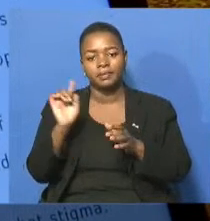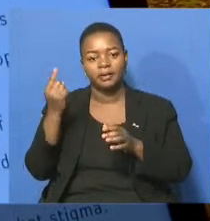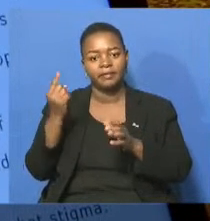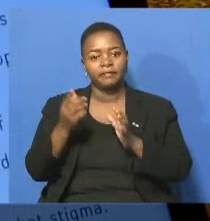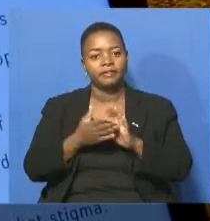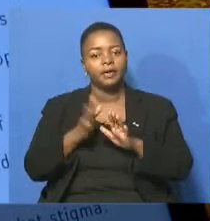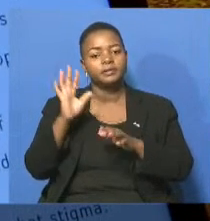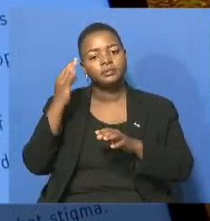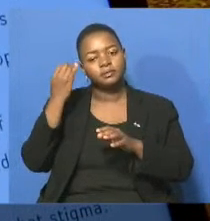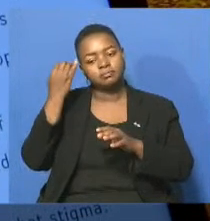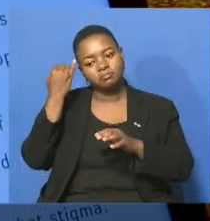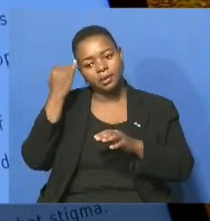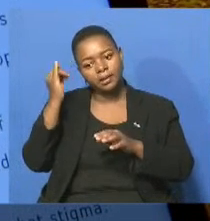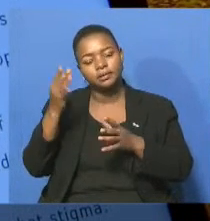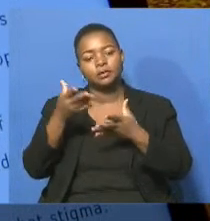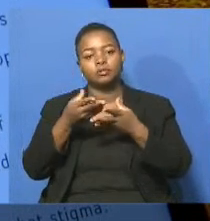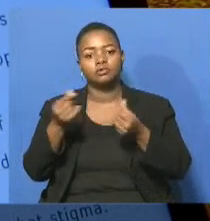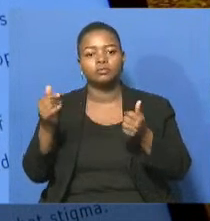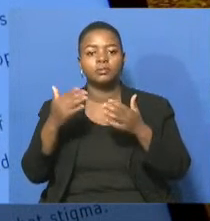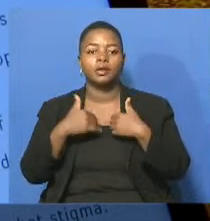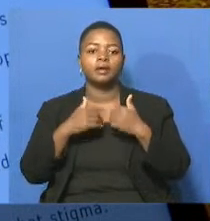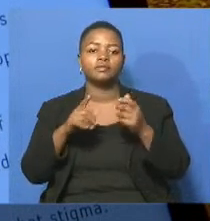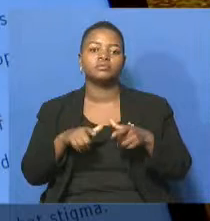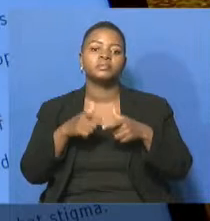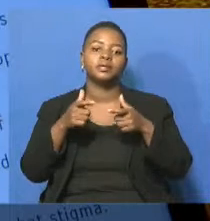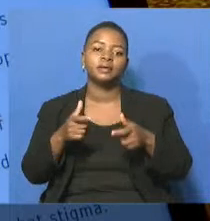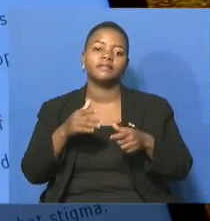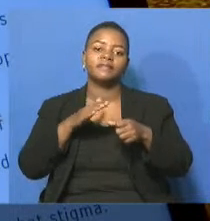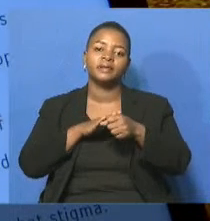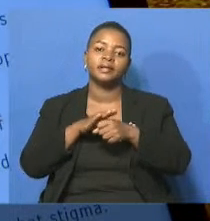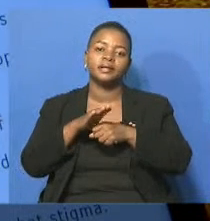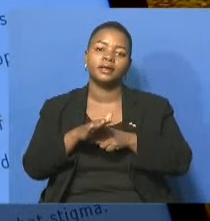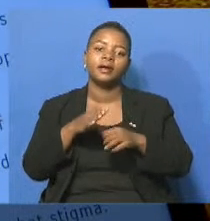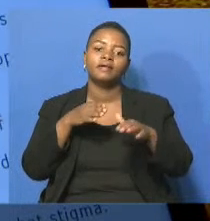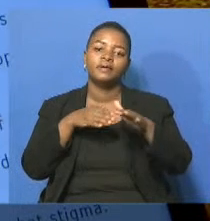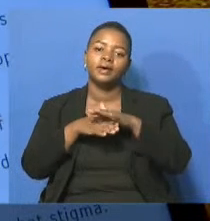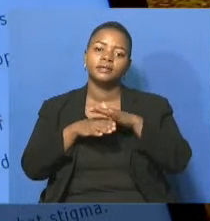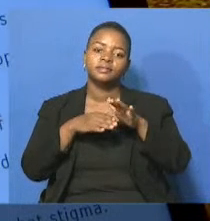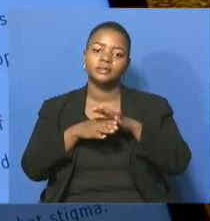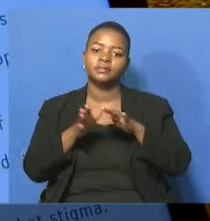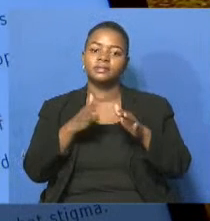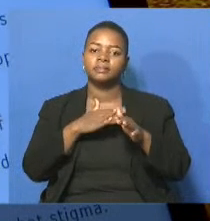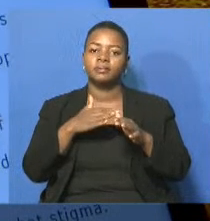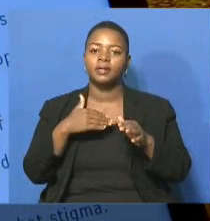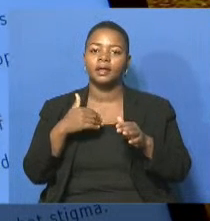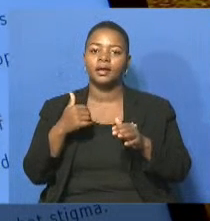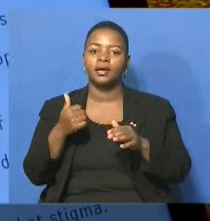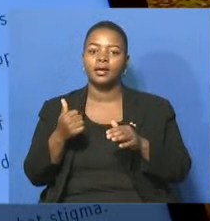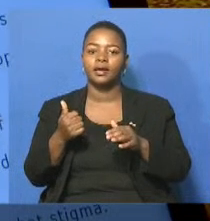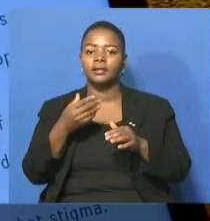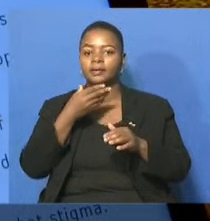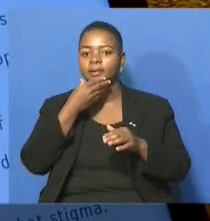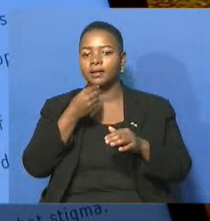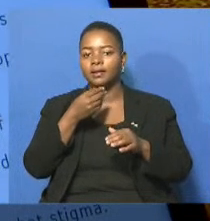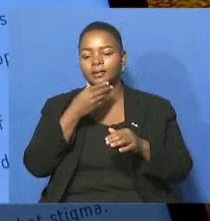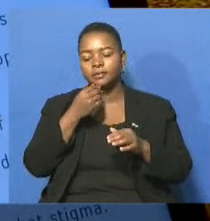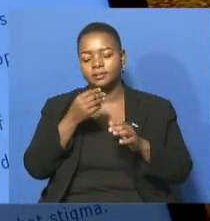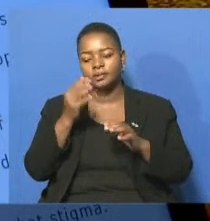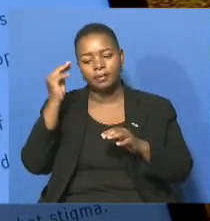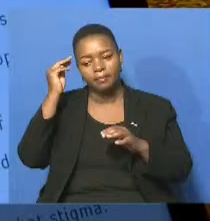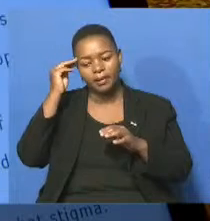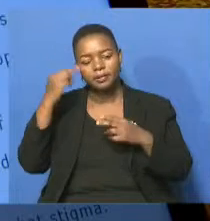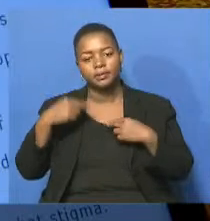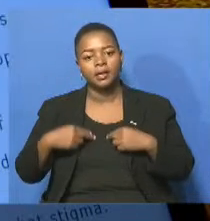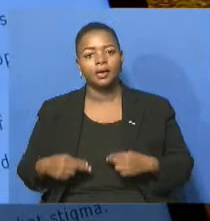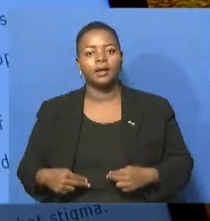talking about, that there need to be provision of adequate, accessible, and comprehensive mental health